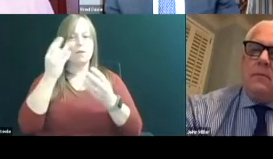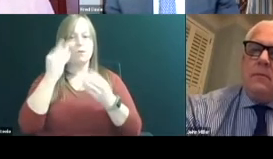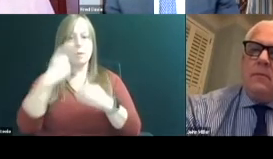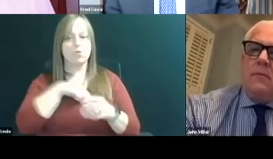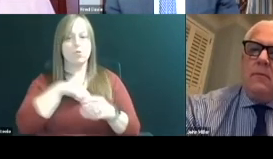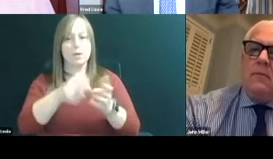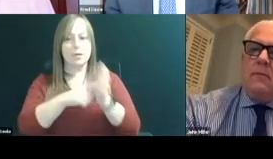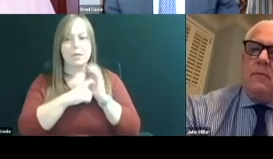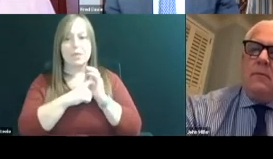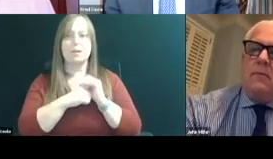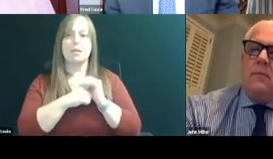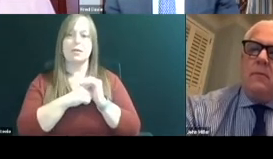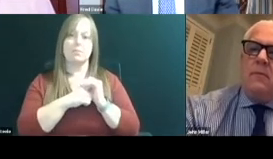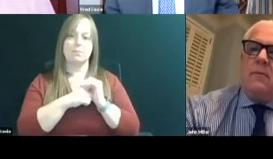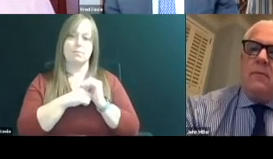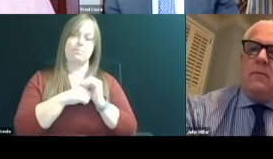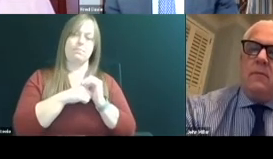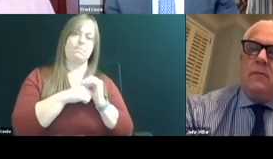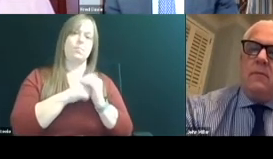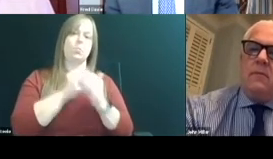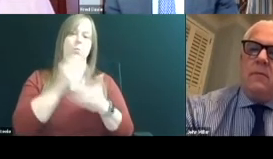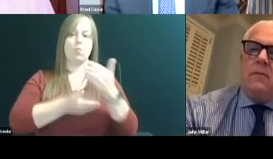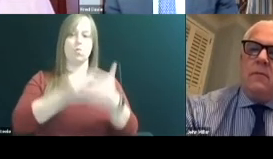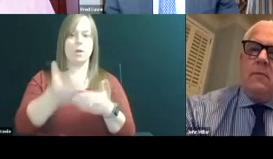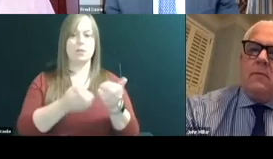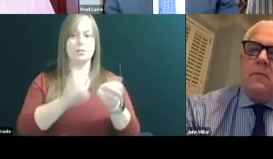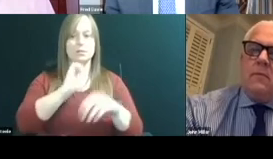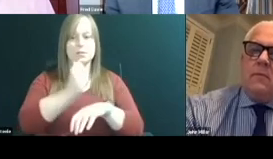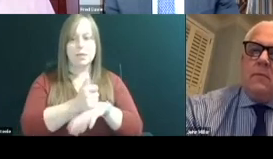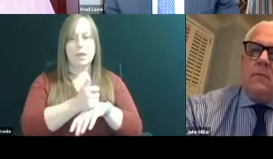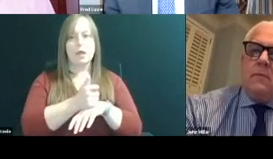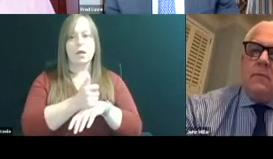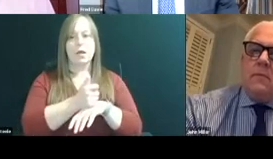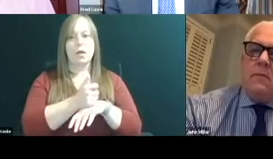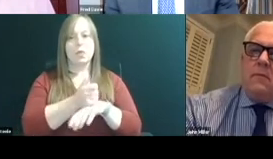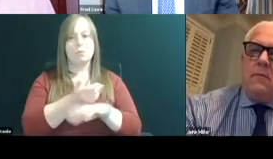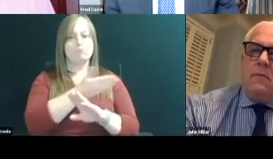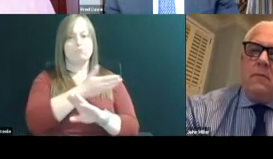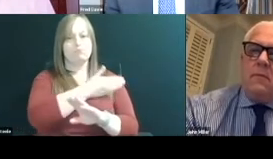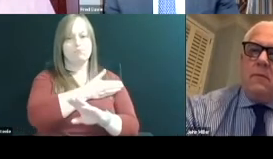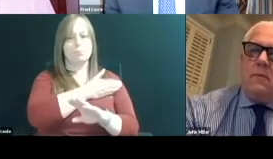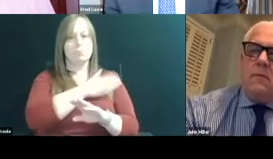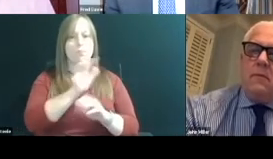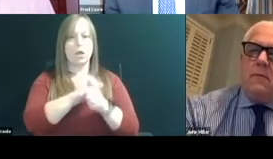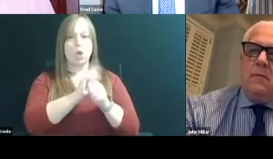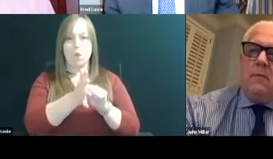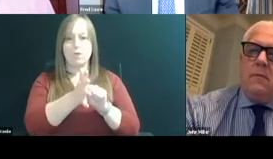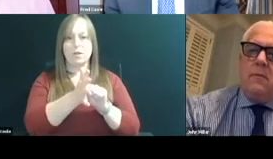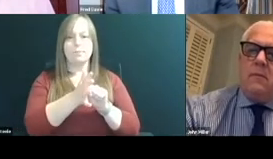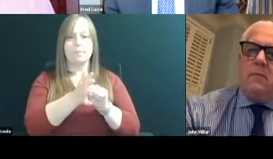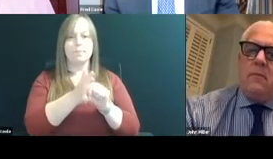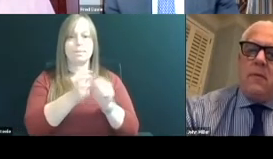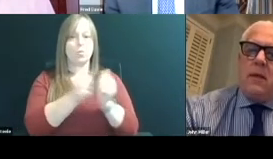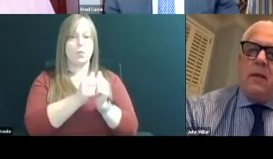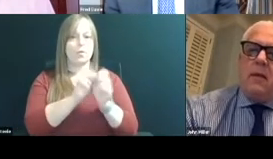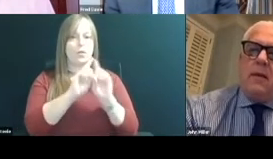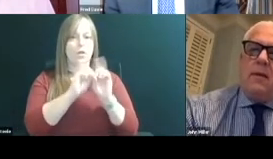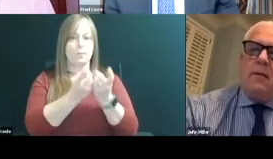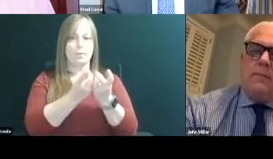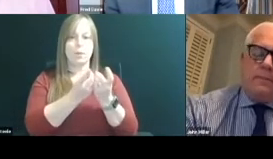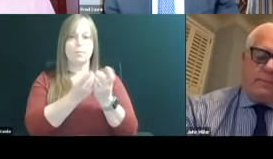need, we have a process set up that got preempted by COVID with the department